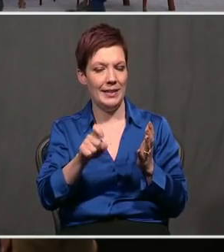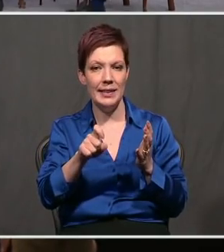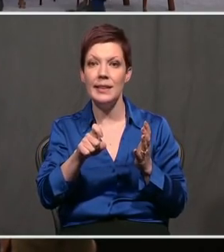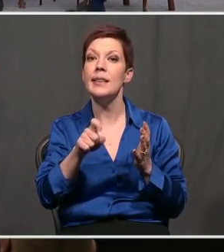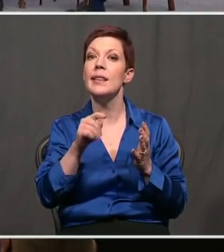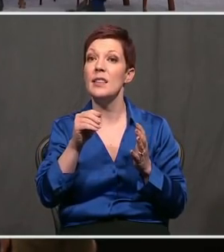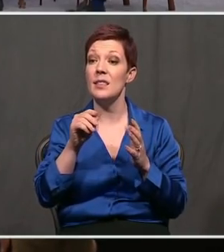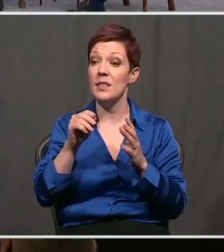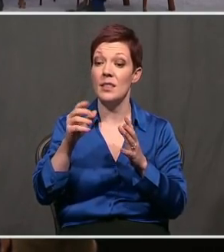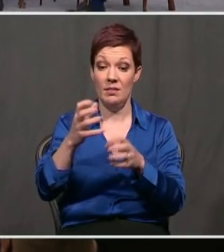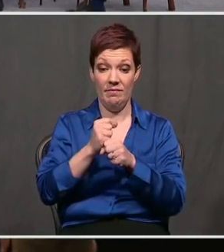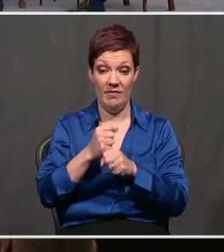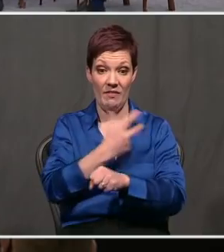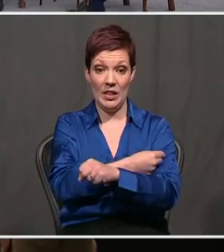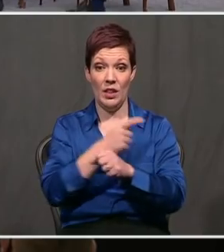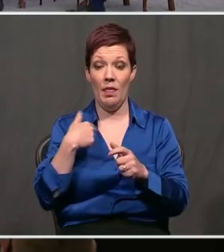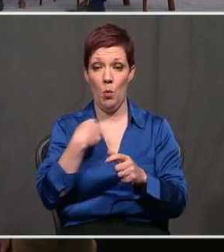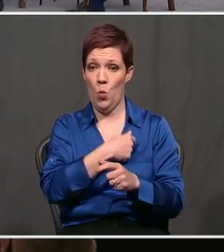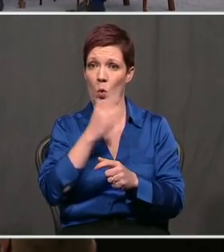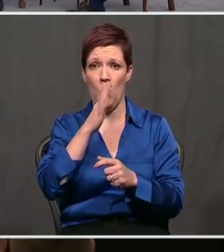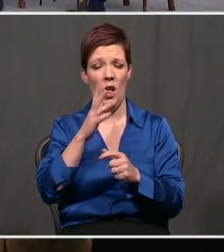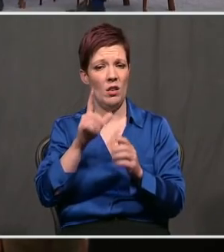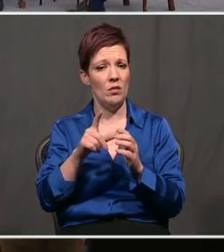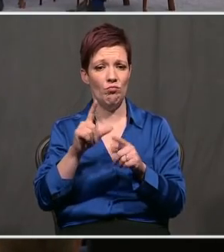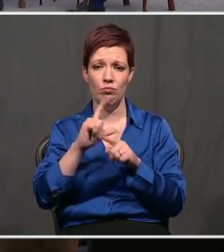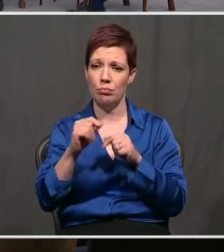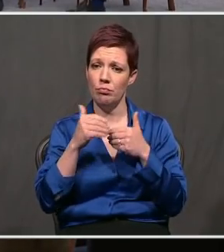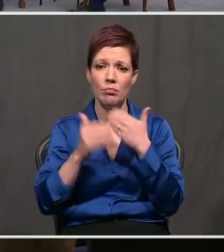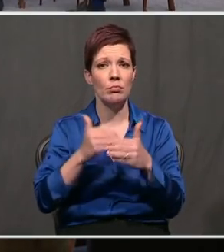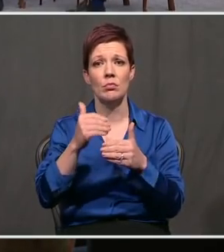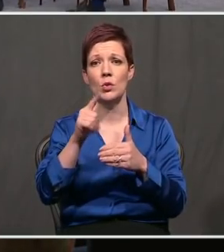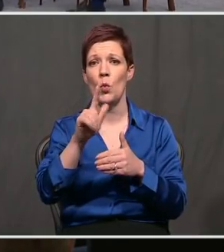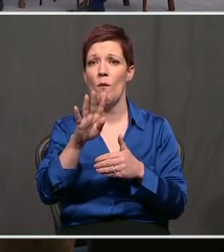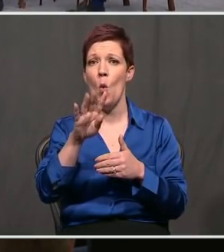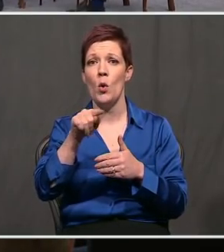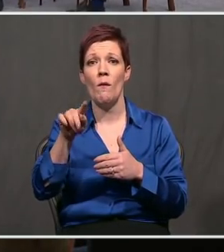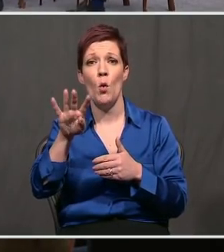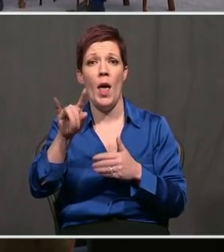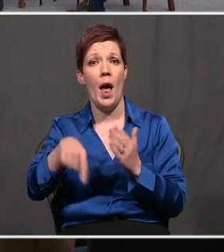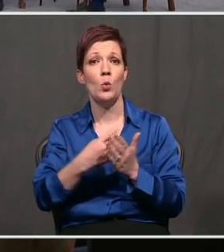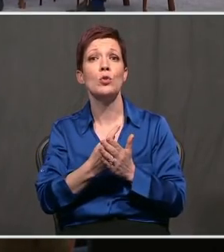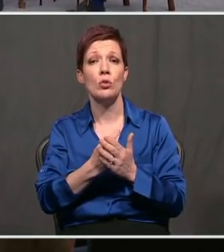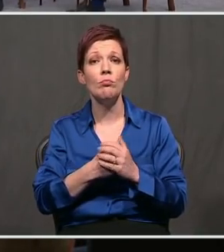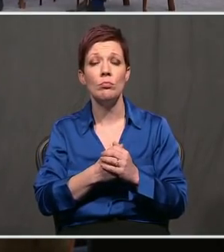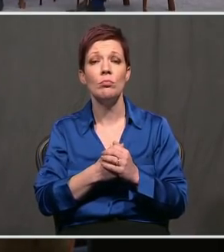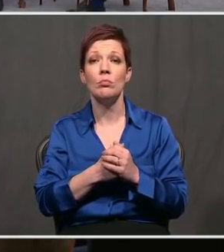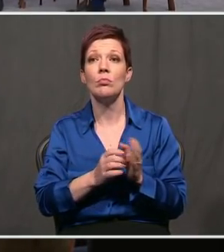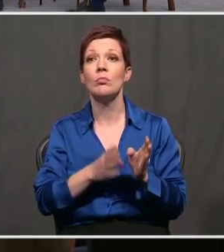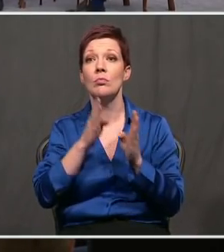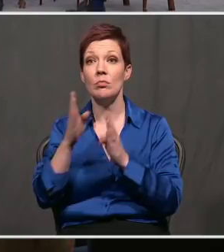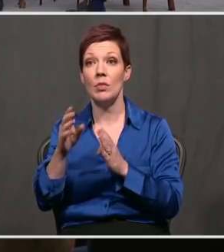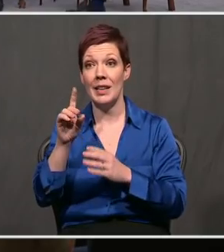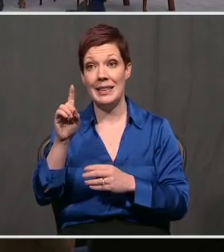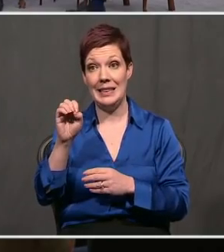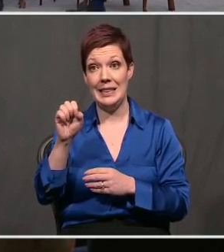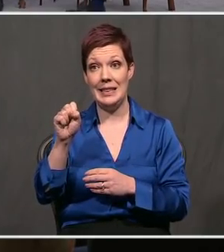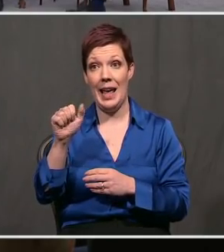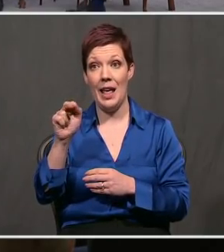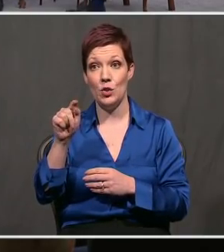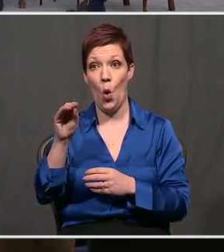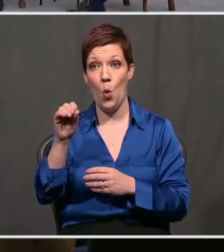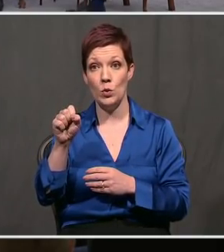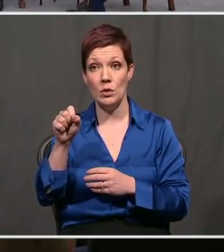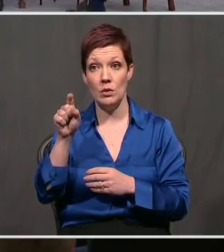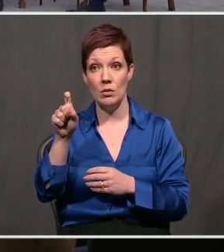done within 24 to 48 hours. Governor DeSantis? Yeah, we hope so. I mean, I would need to ask for sure, but I think the